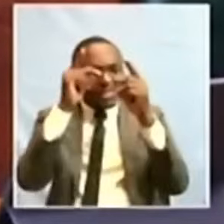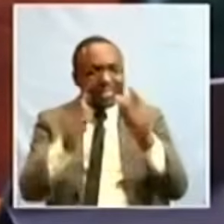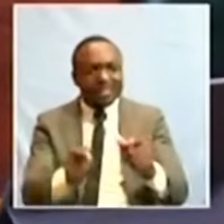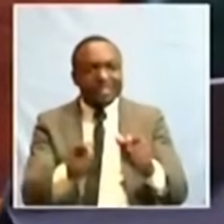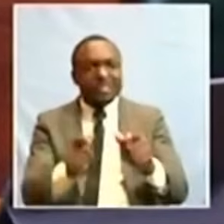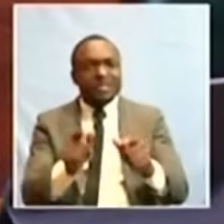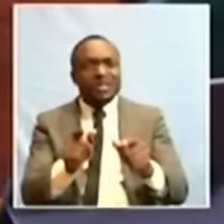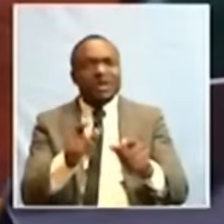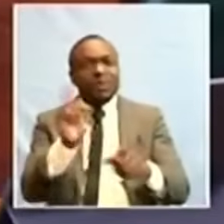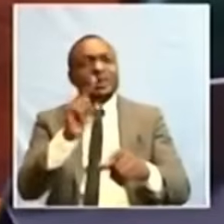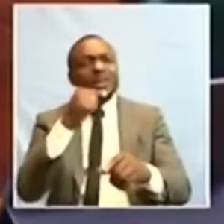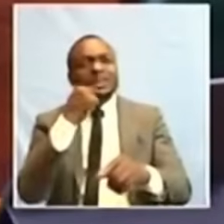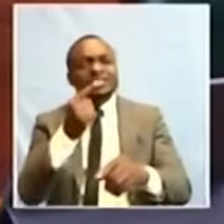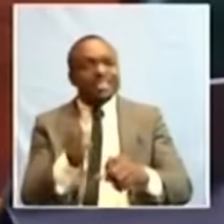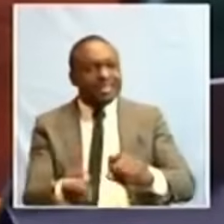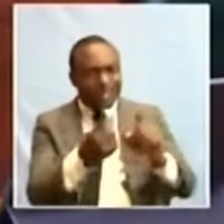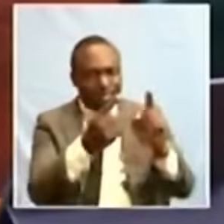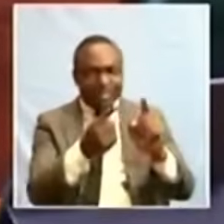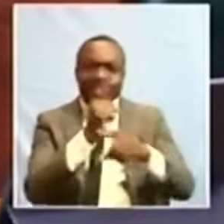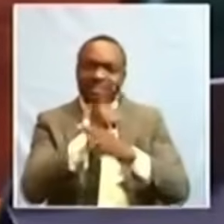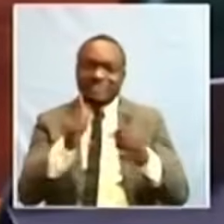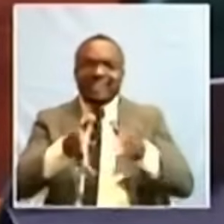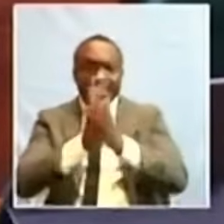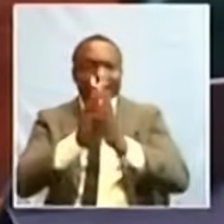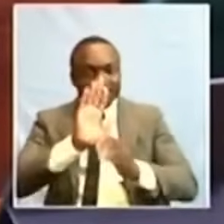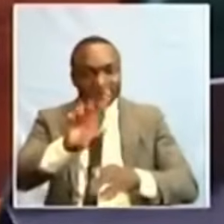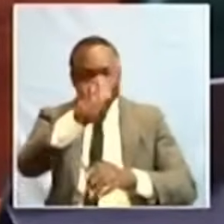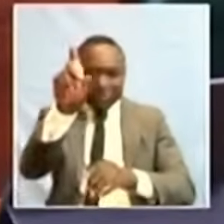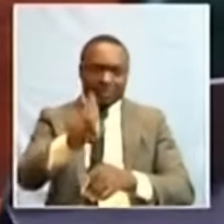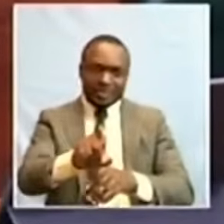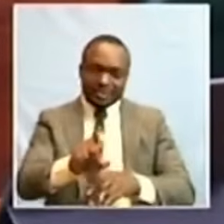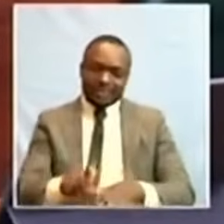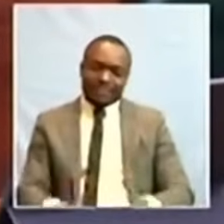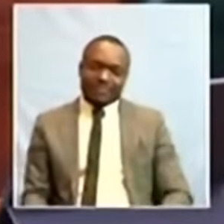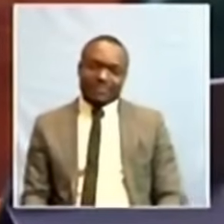where you are saying they are going. So just ask your question.